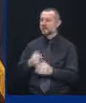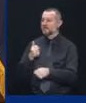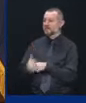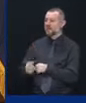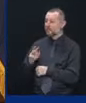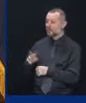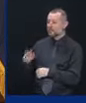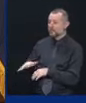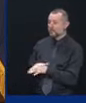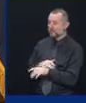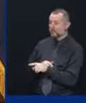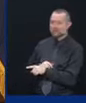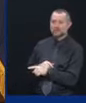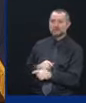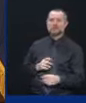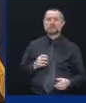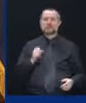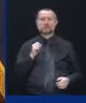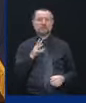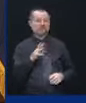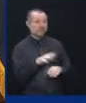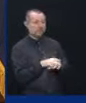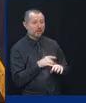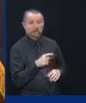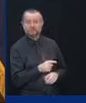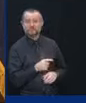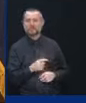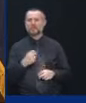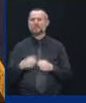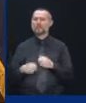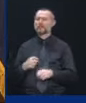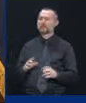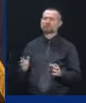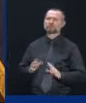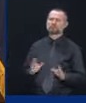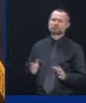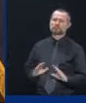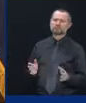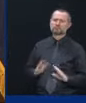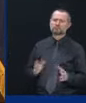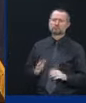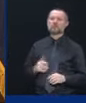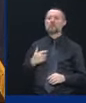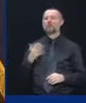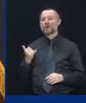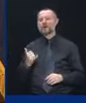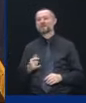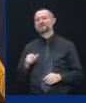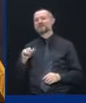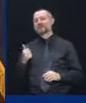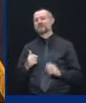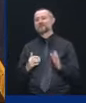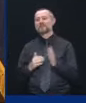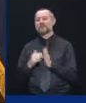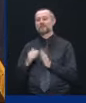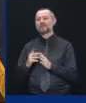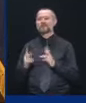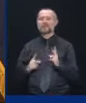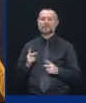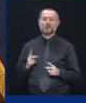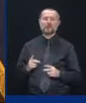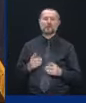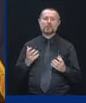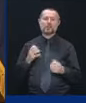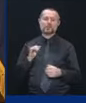a software problem or it's because you have 10 million people chasing